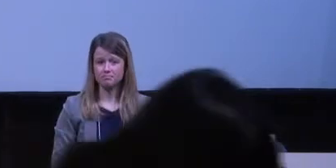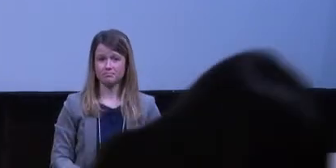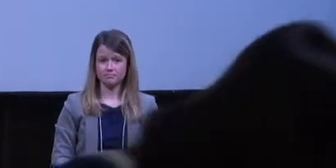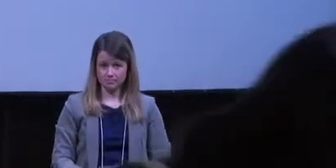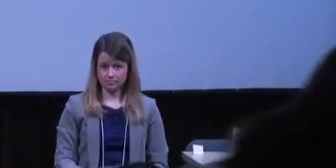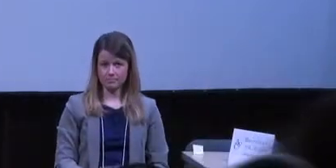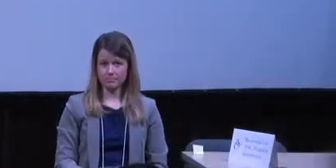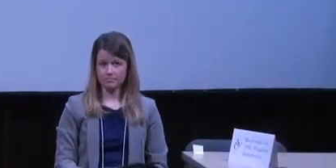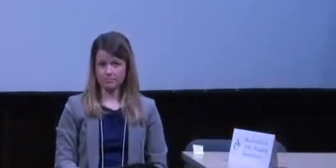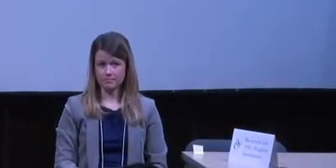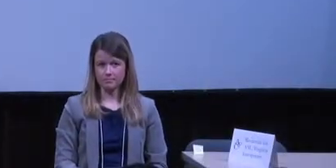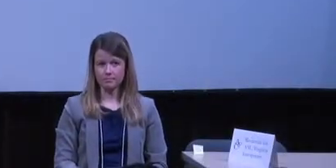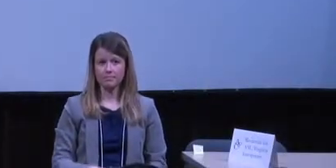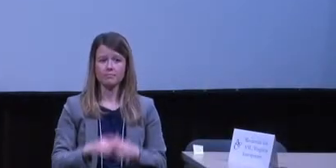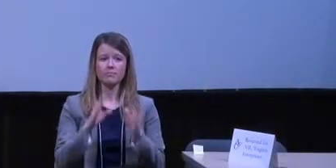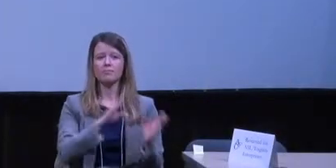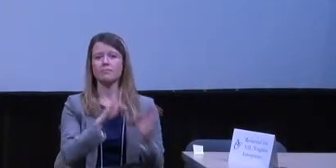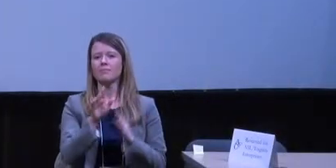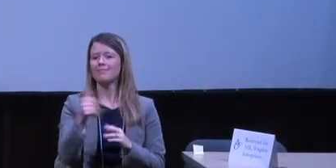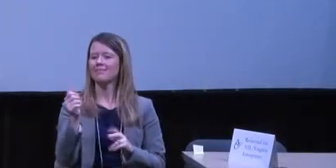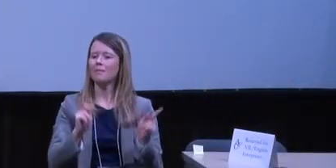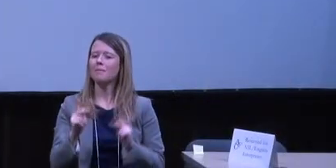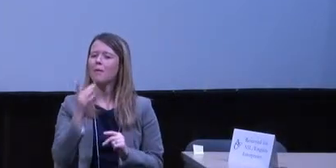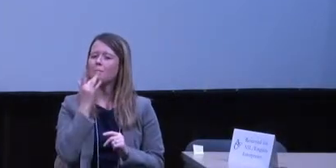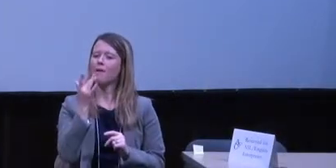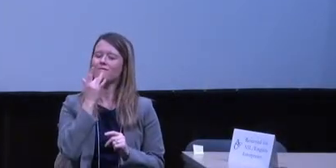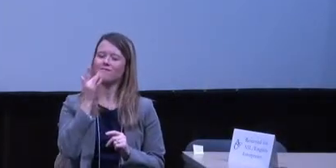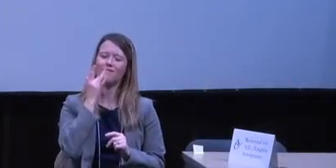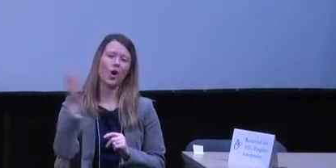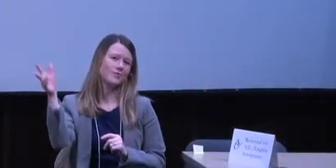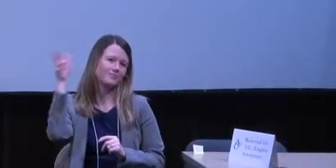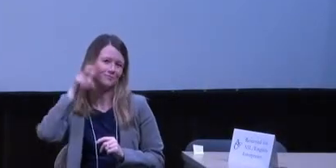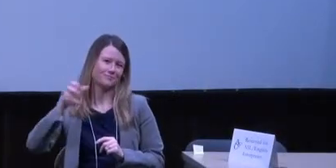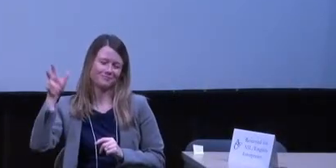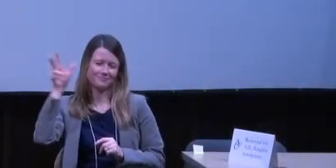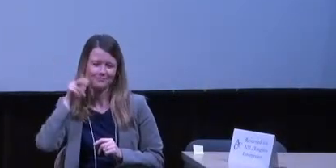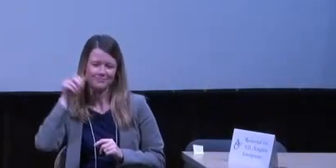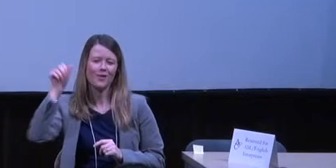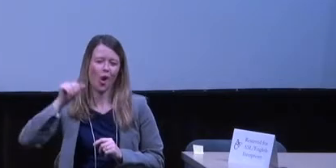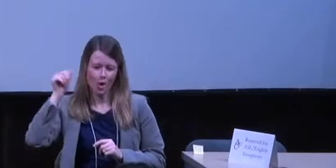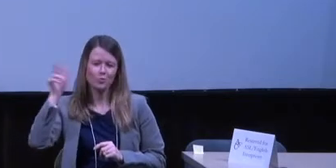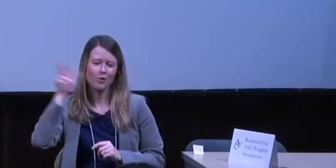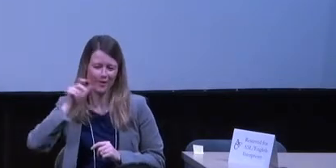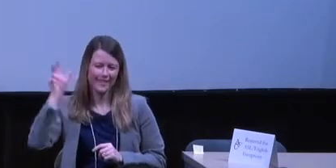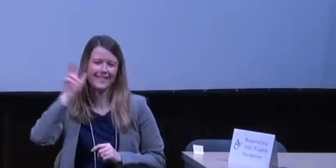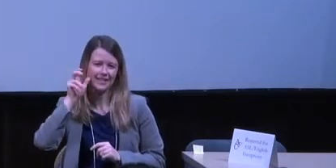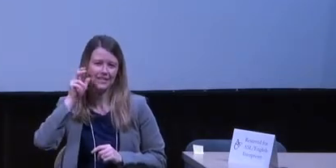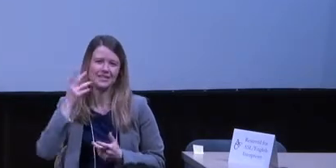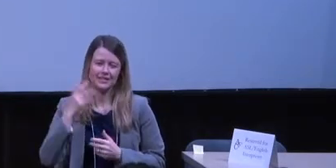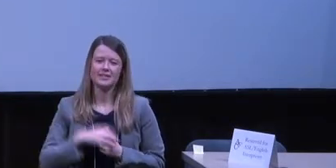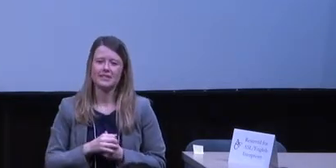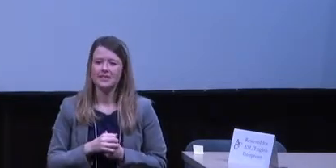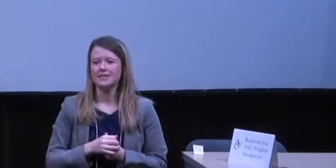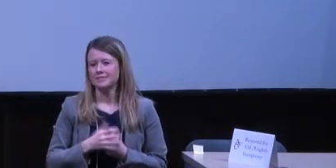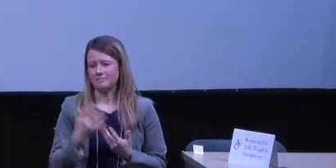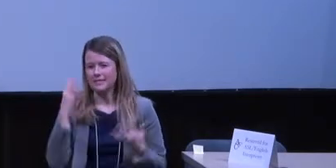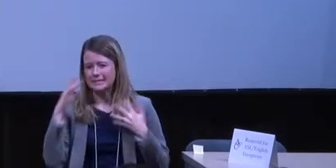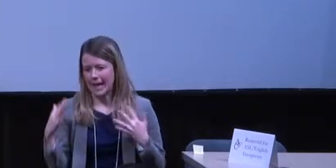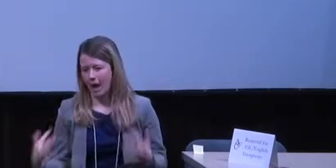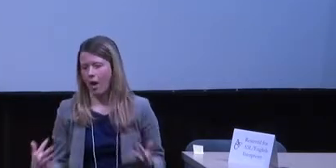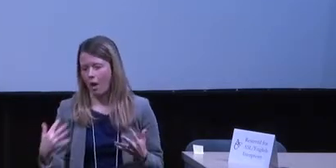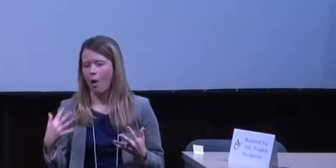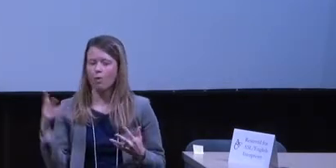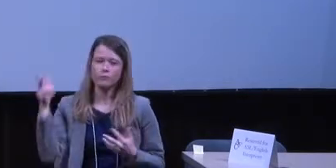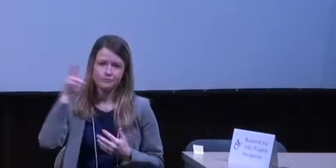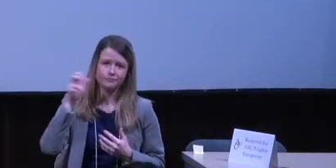Then we have individuals that prefer to take their information in auditorily. So this is mainly through sound, or as in